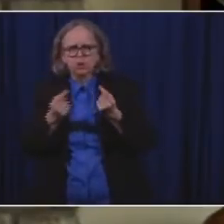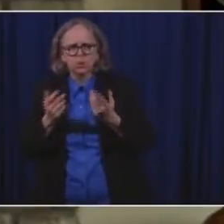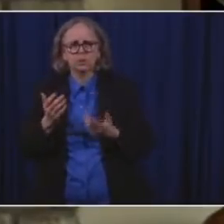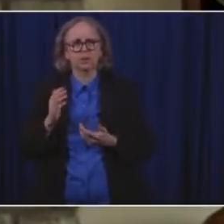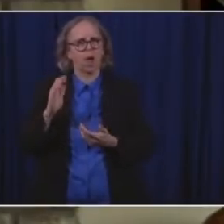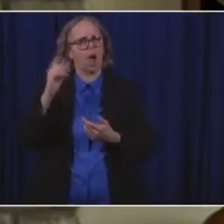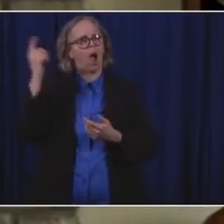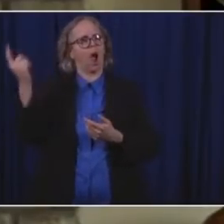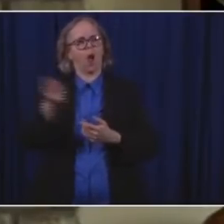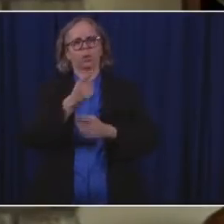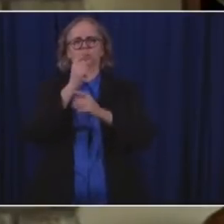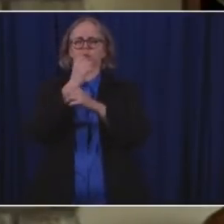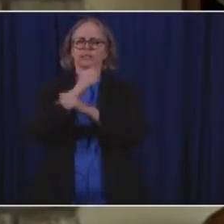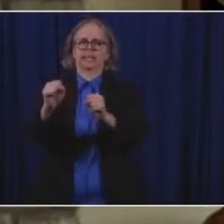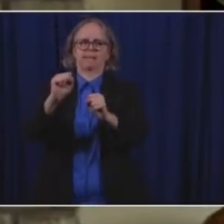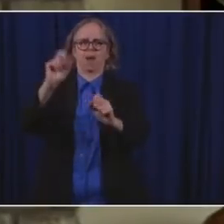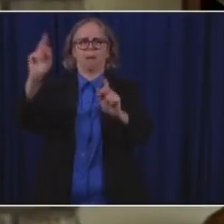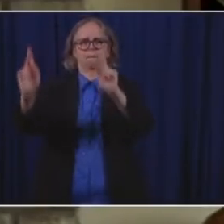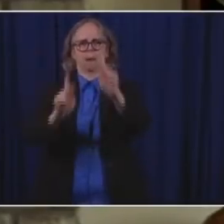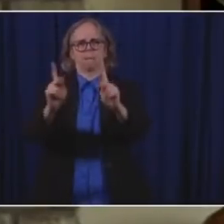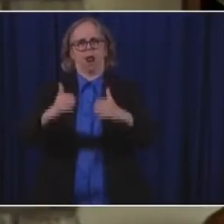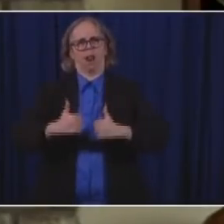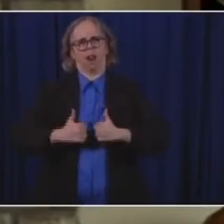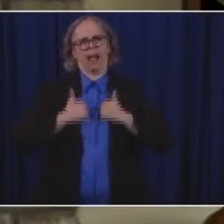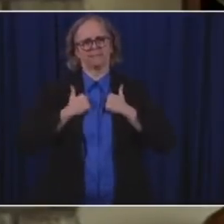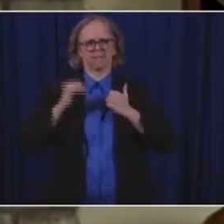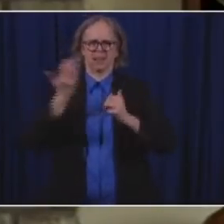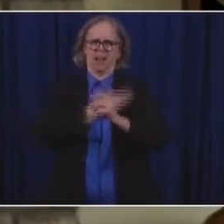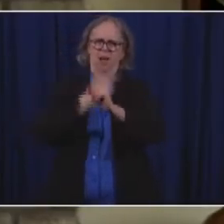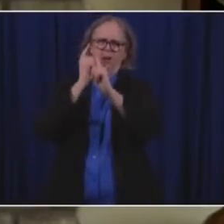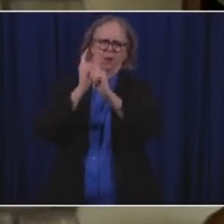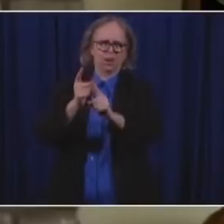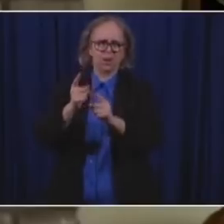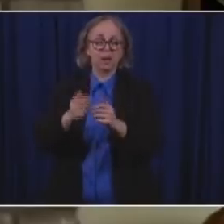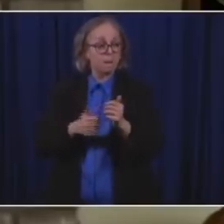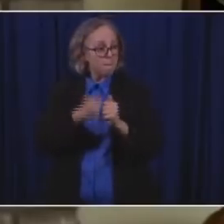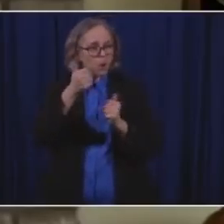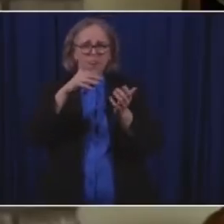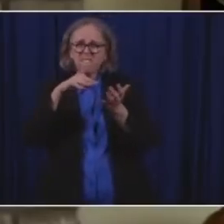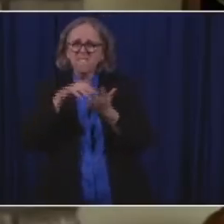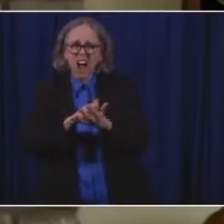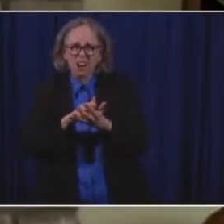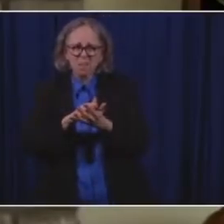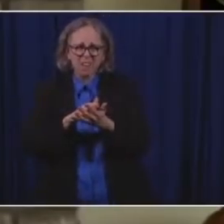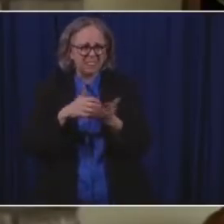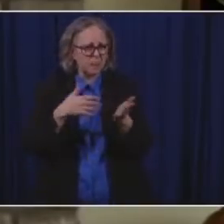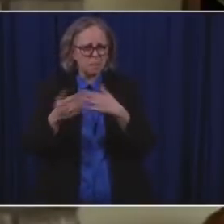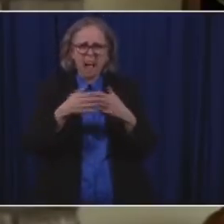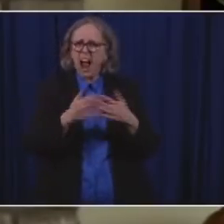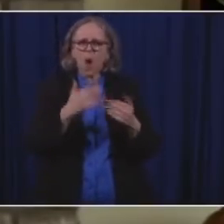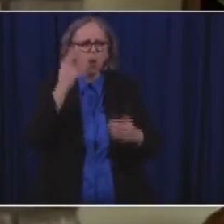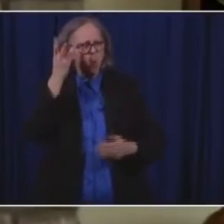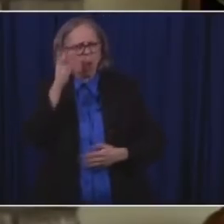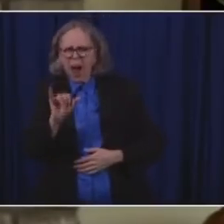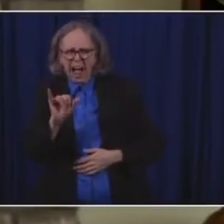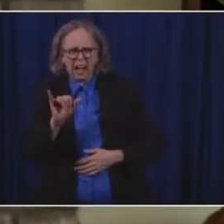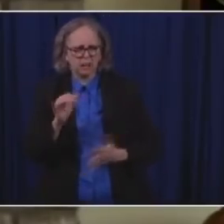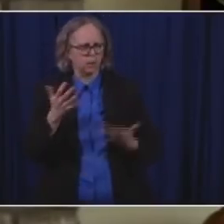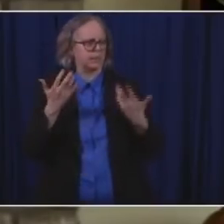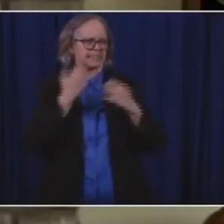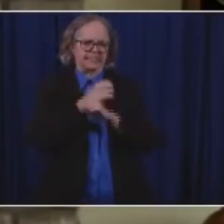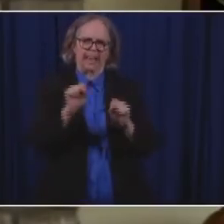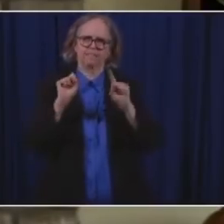will be to take those people who are the most vulnerable for whatever reason and to protect them. Now, it's not